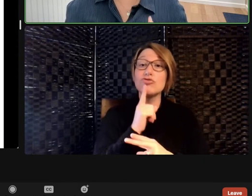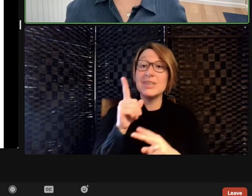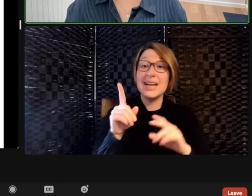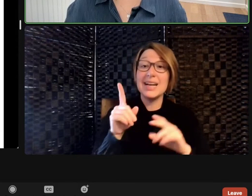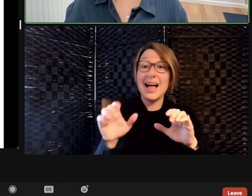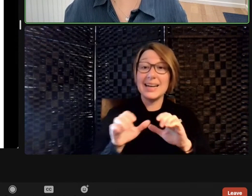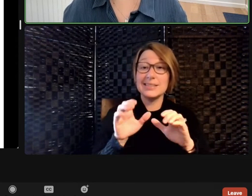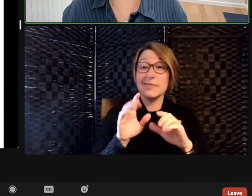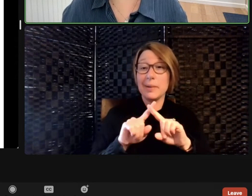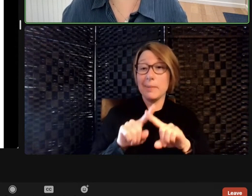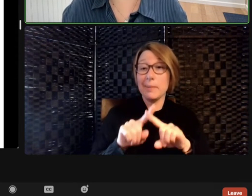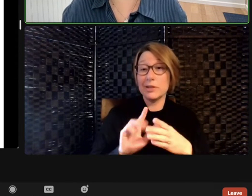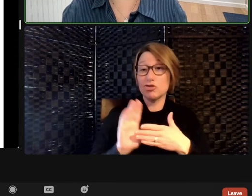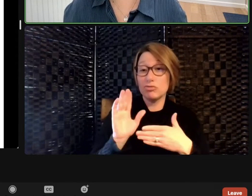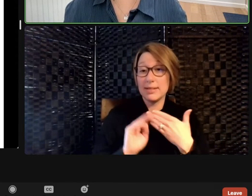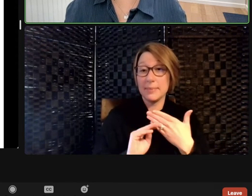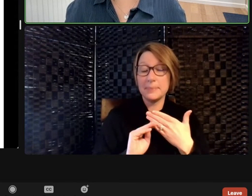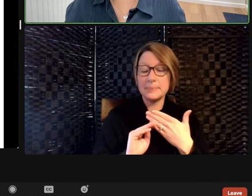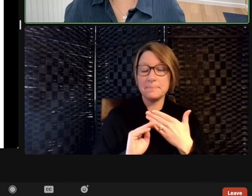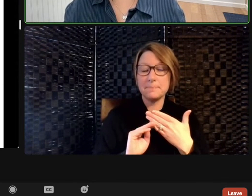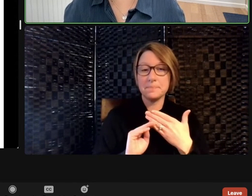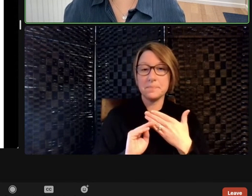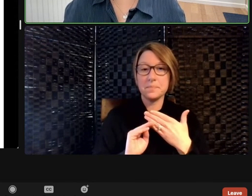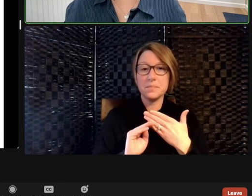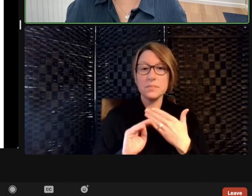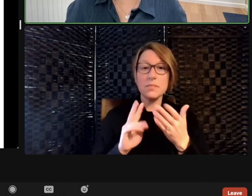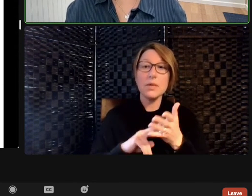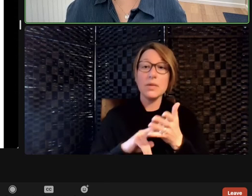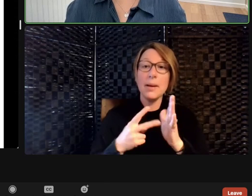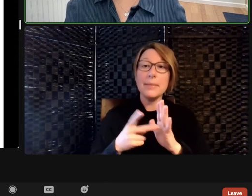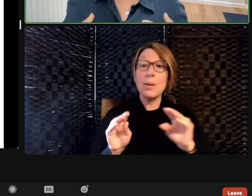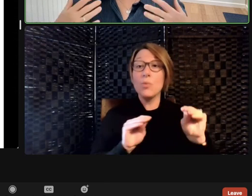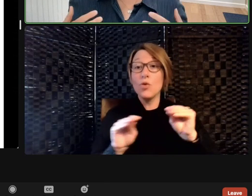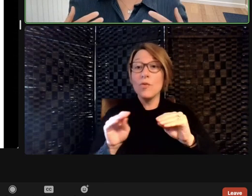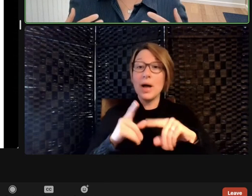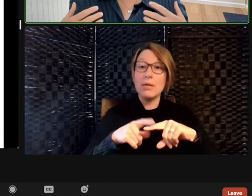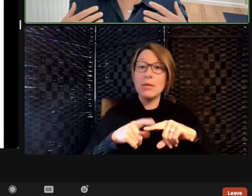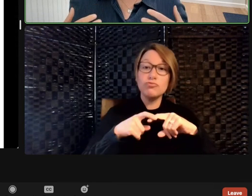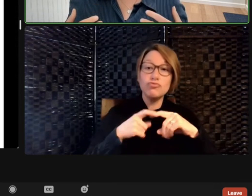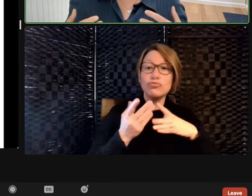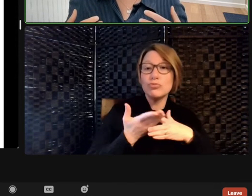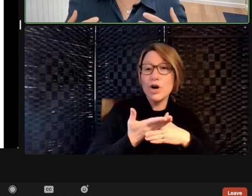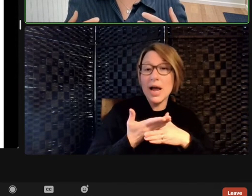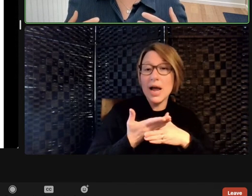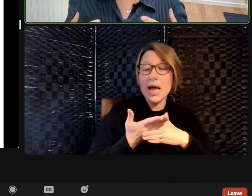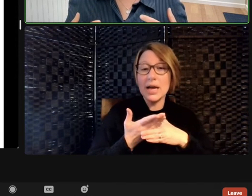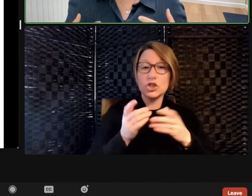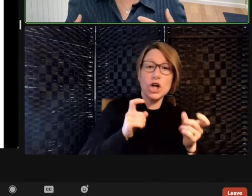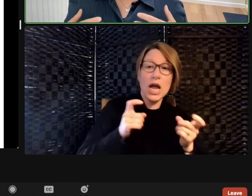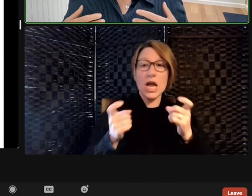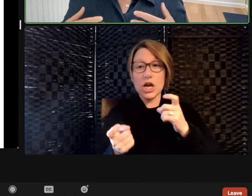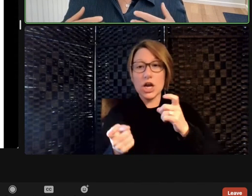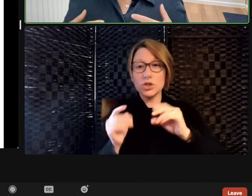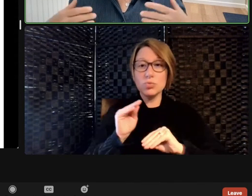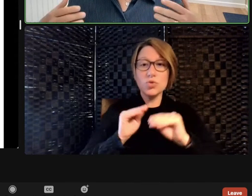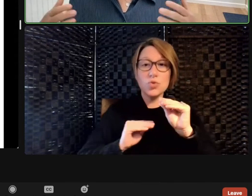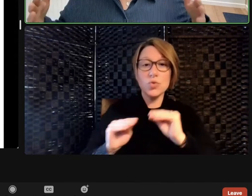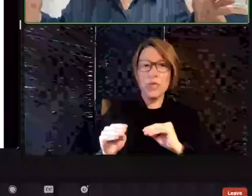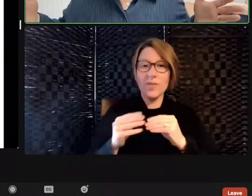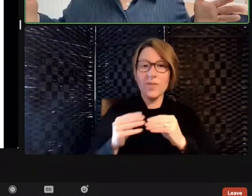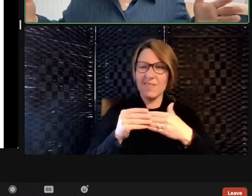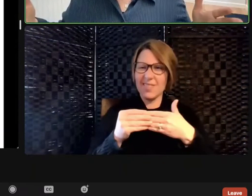So that's going to allow them for movement breaks or different positions. So we're going to be flexible and adaptable, not say that because